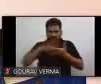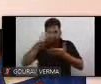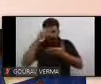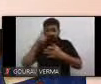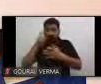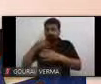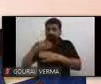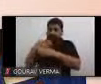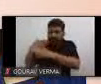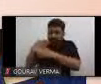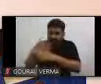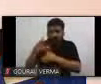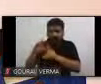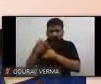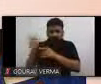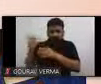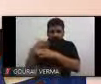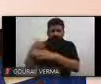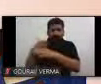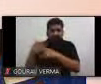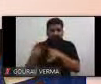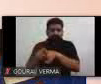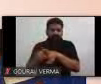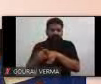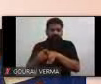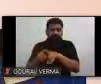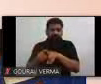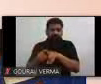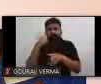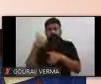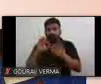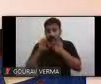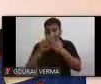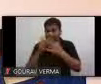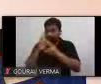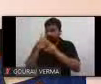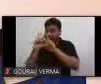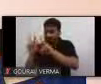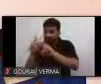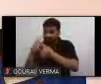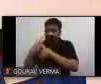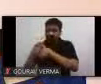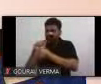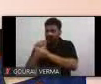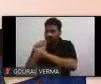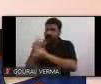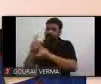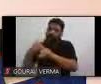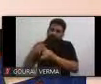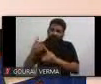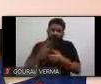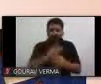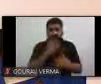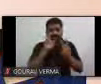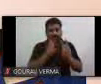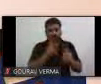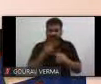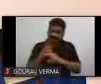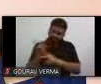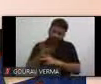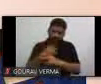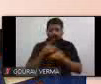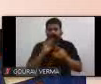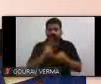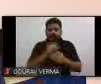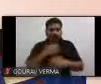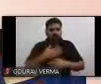of early intervention. You have to look at the family and the child because it's very early and the child is most comfortable and